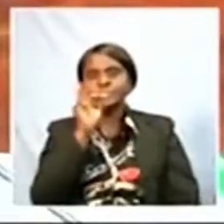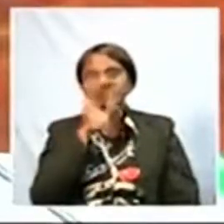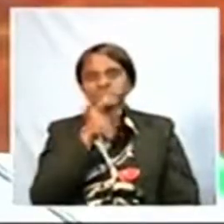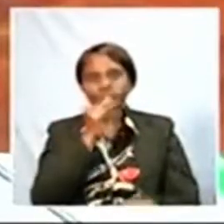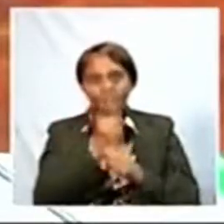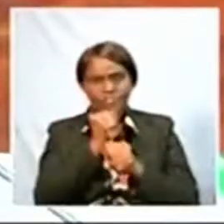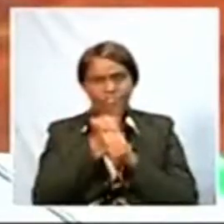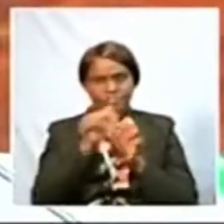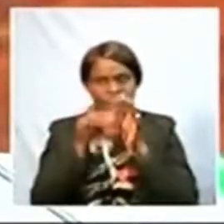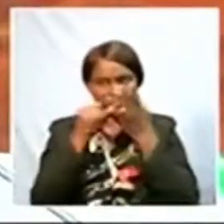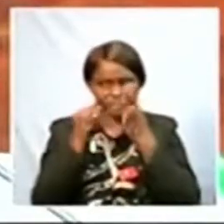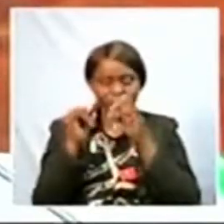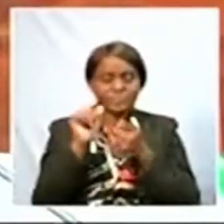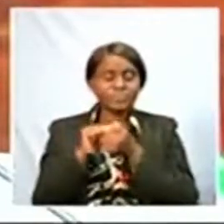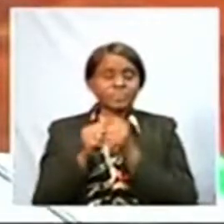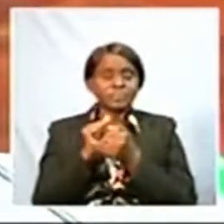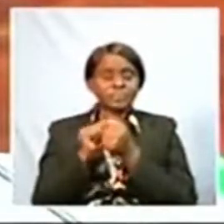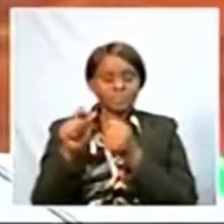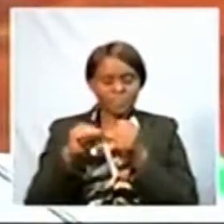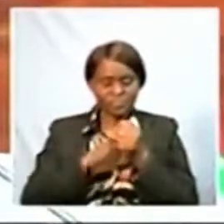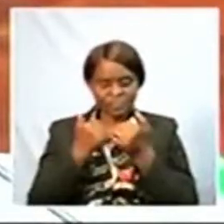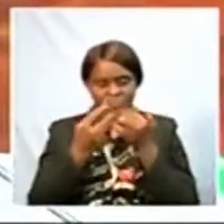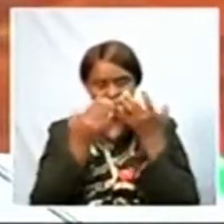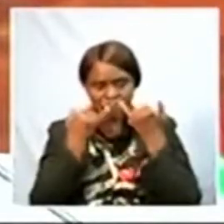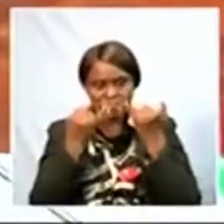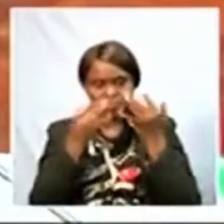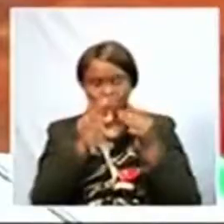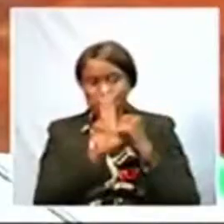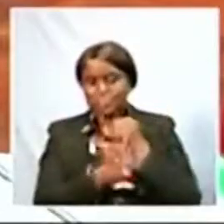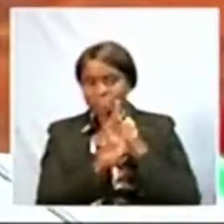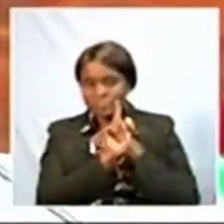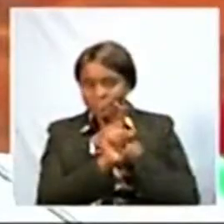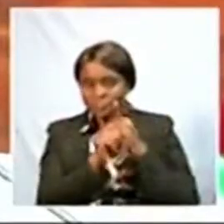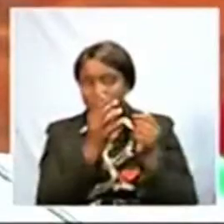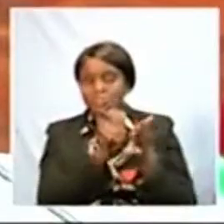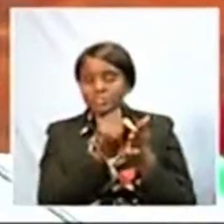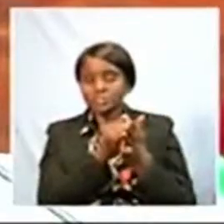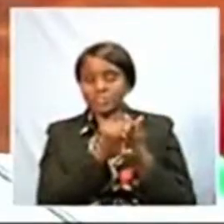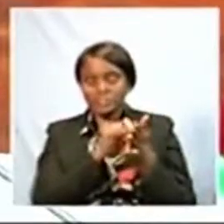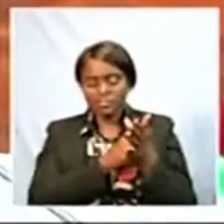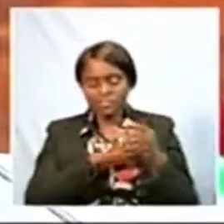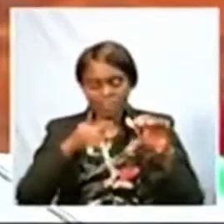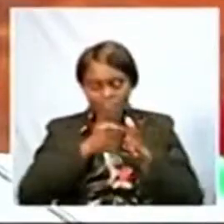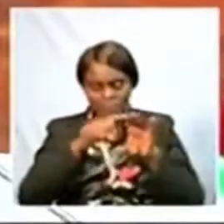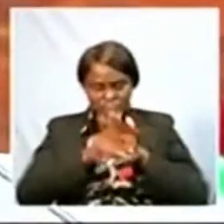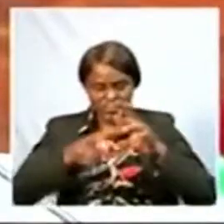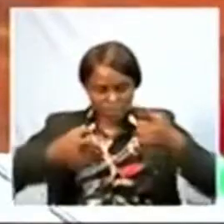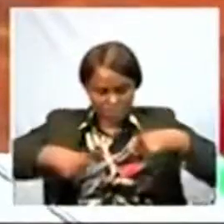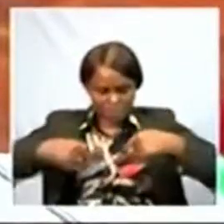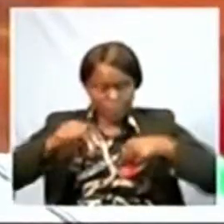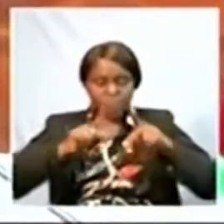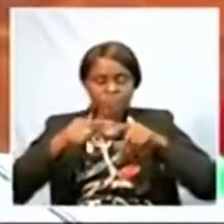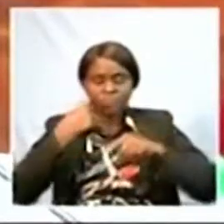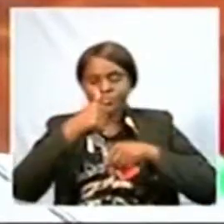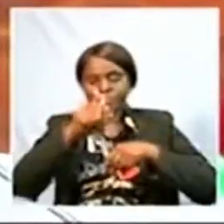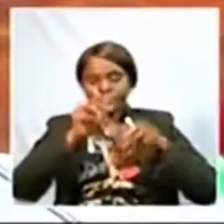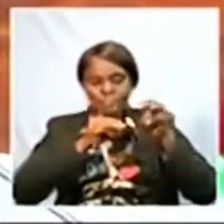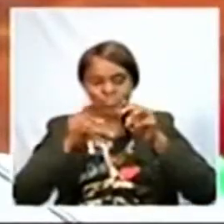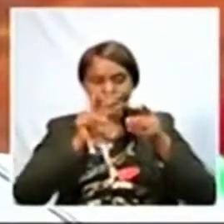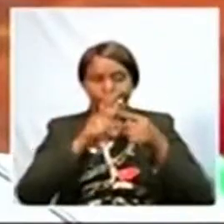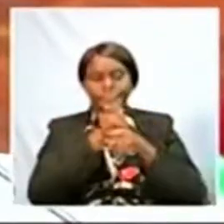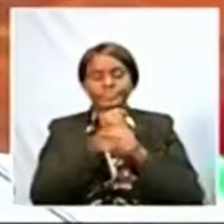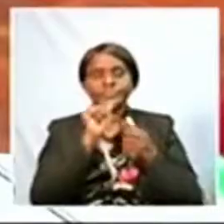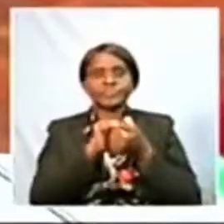on the identified defects. We wish to indicate that using retention funds, we engaged local bricklayers who managed to rectify the